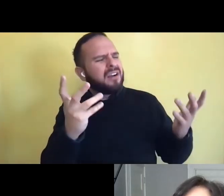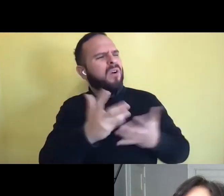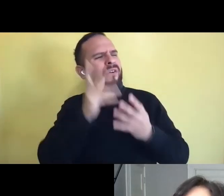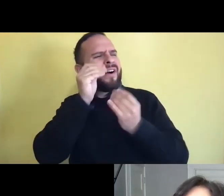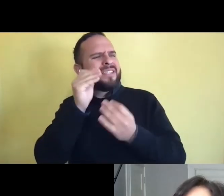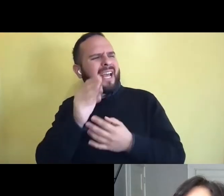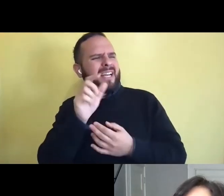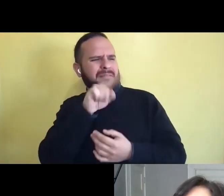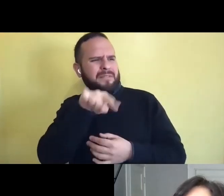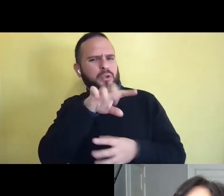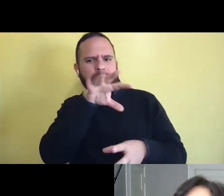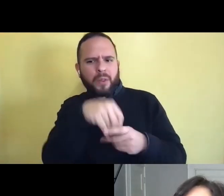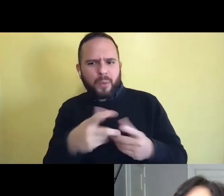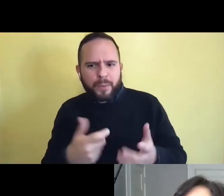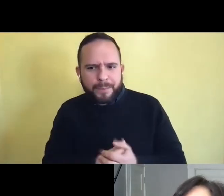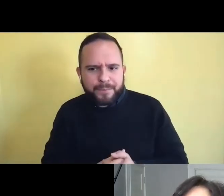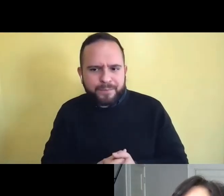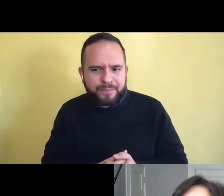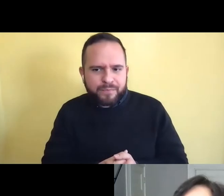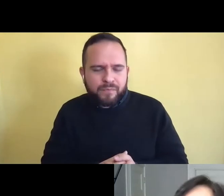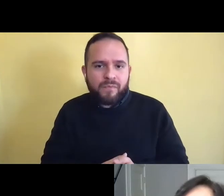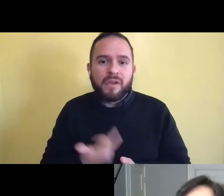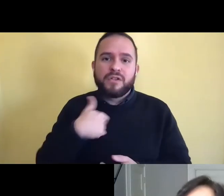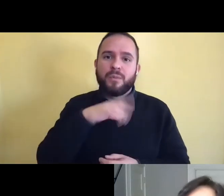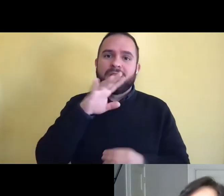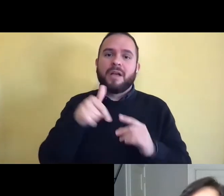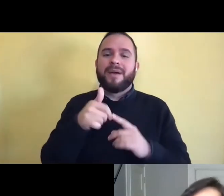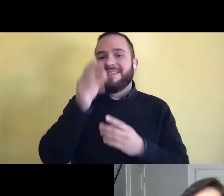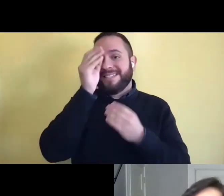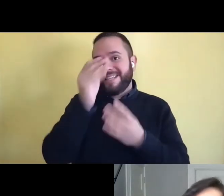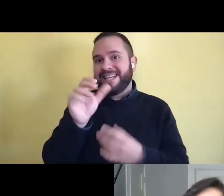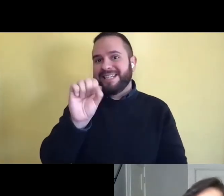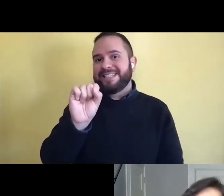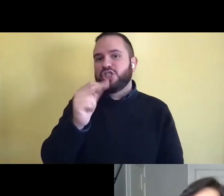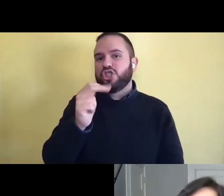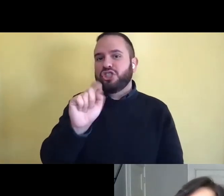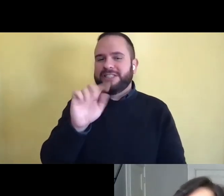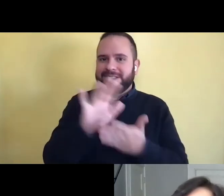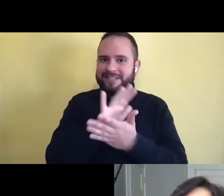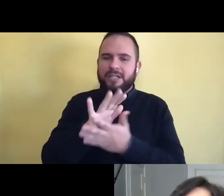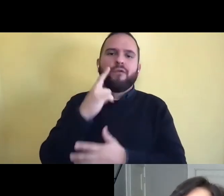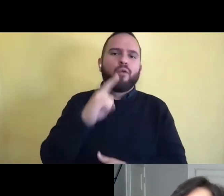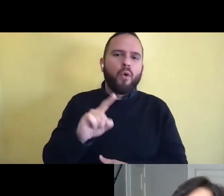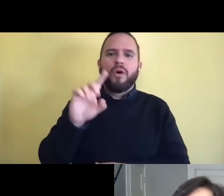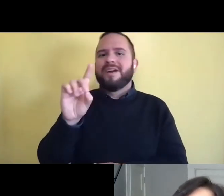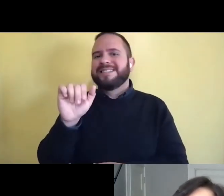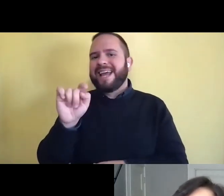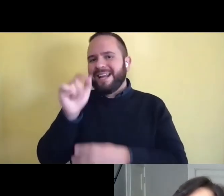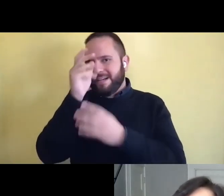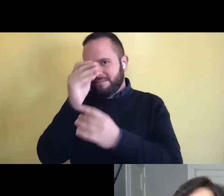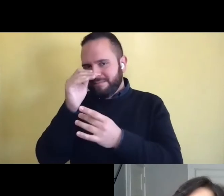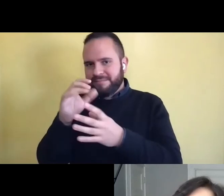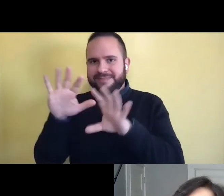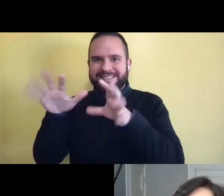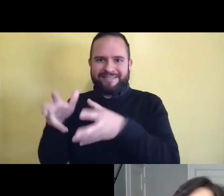about data sheets for data sets in the industry where you can sort of kind of dig in to see